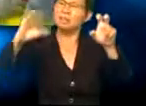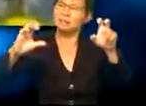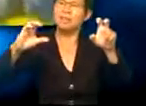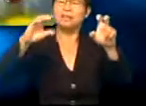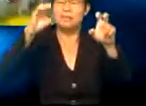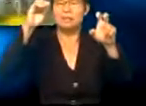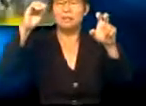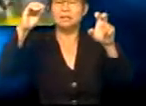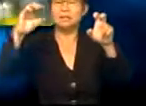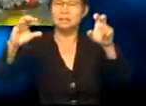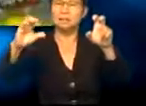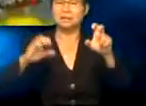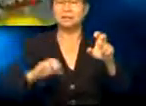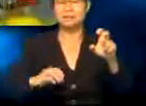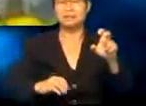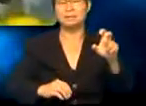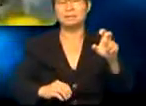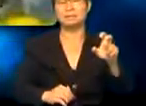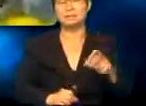degrees centigrade.